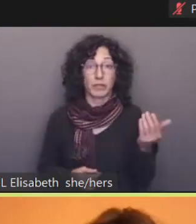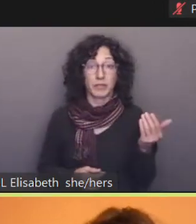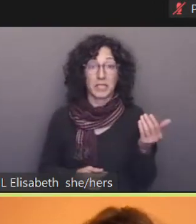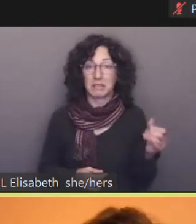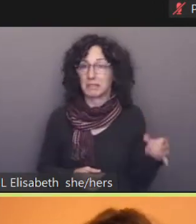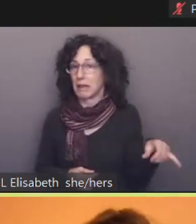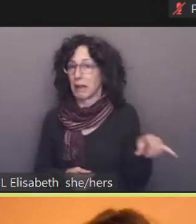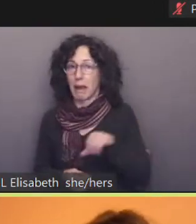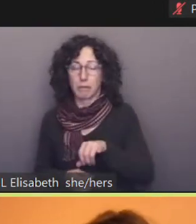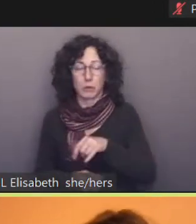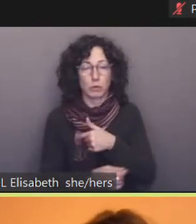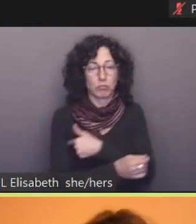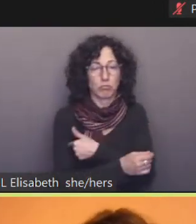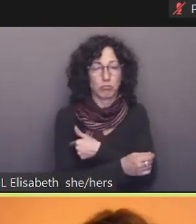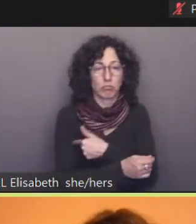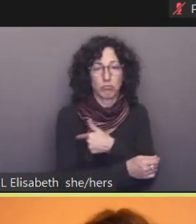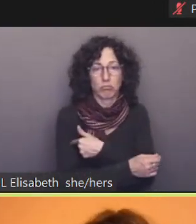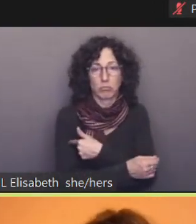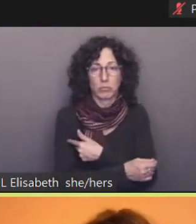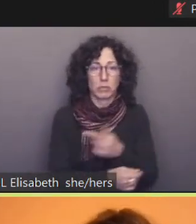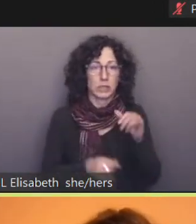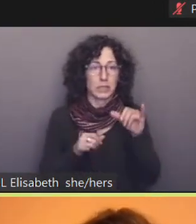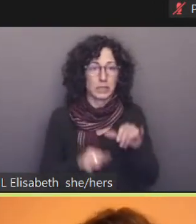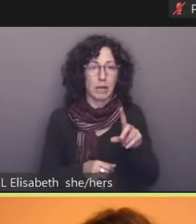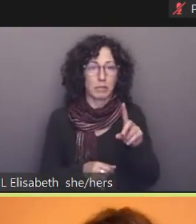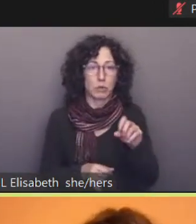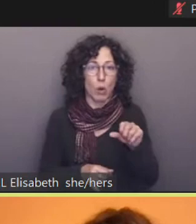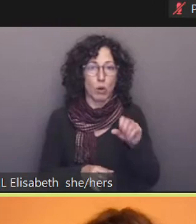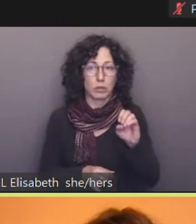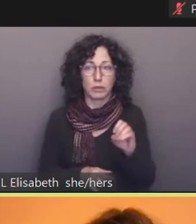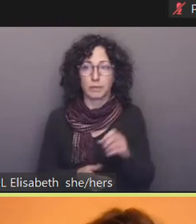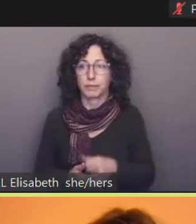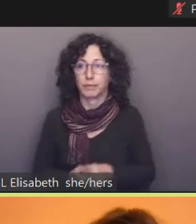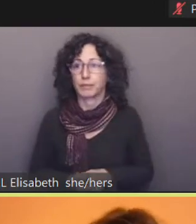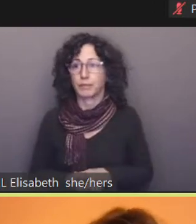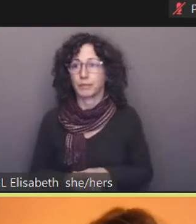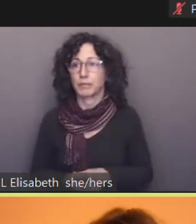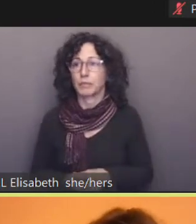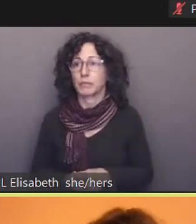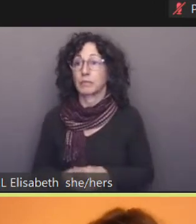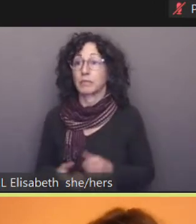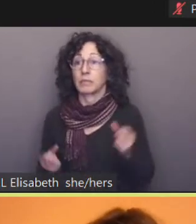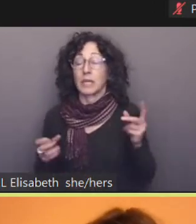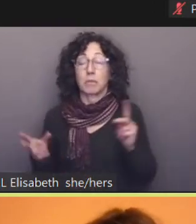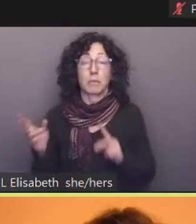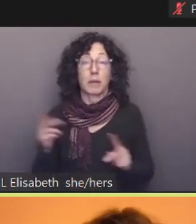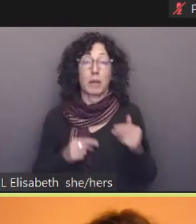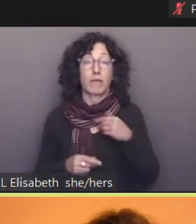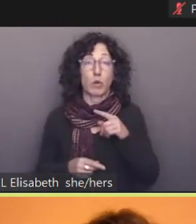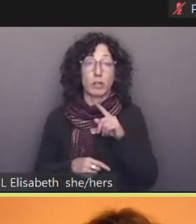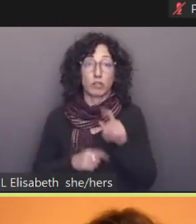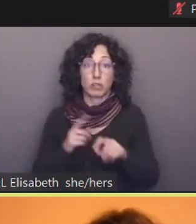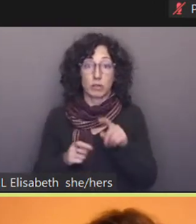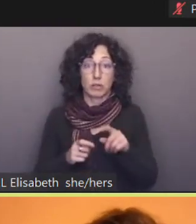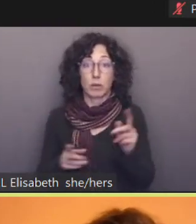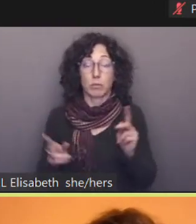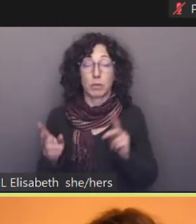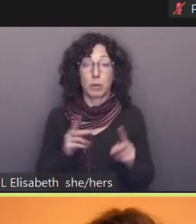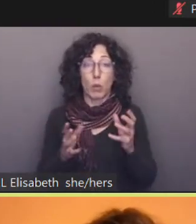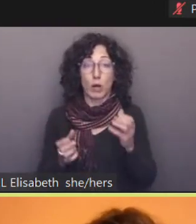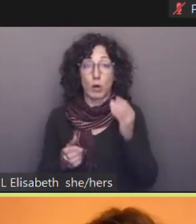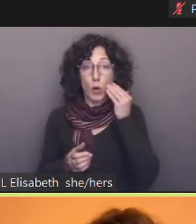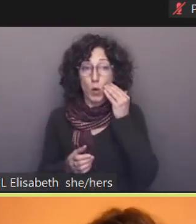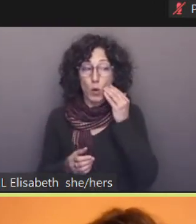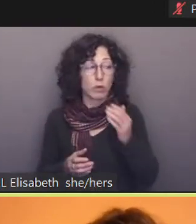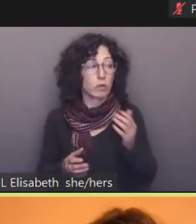Thank you. We are getting a number of questions. People are asking to see where families